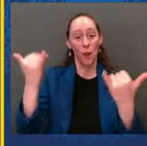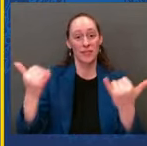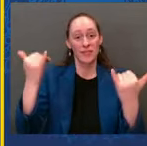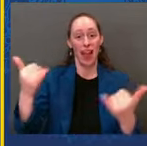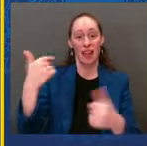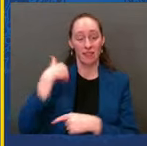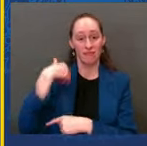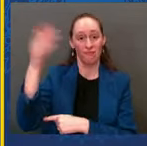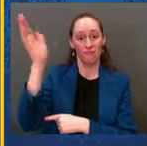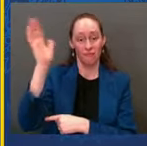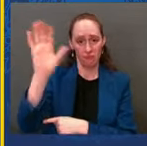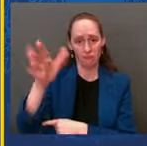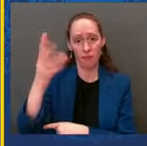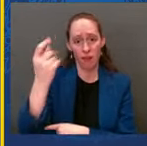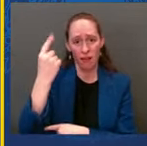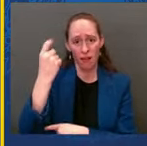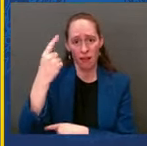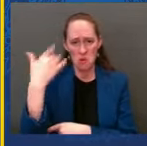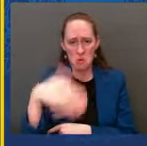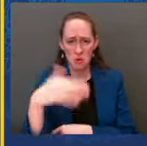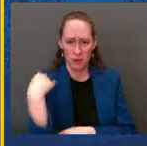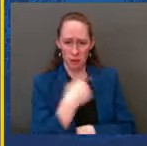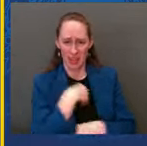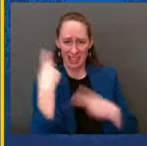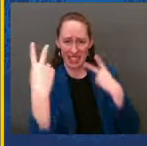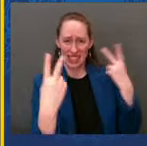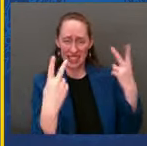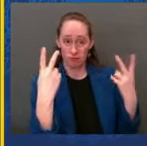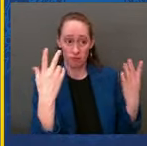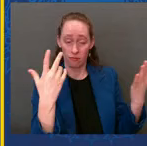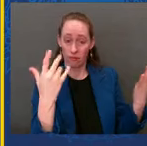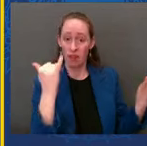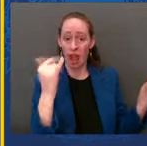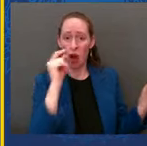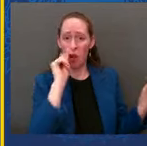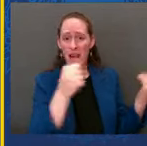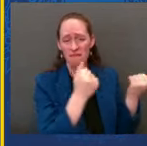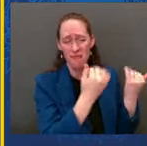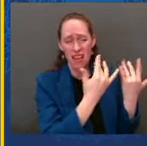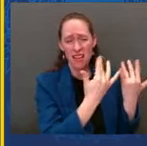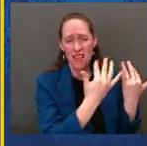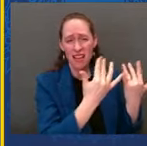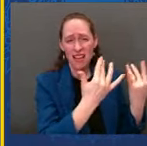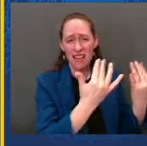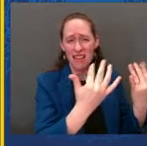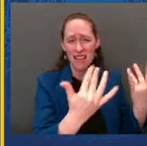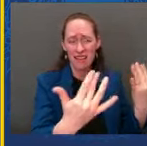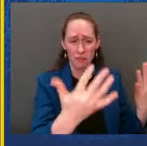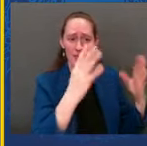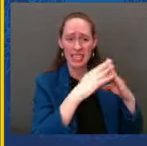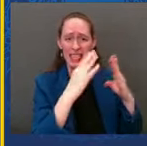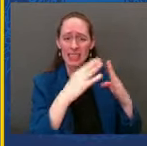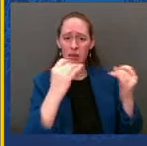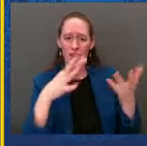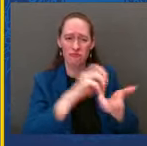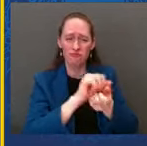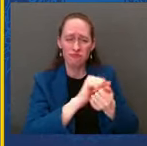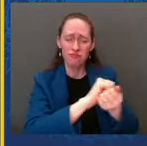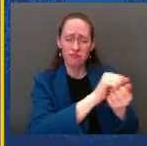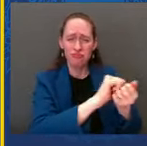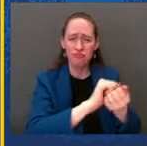are looking at burning cities. We are hearing horrible news about Russian terror.